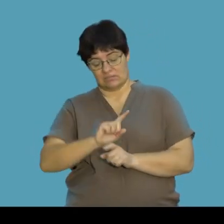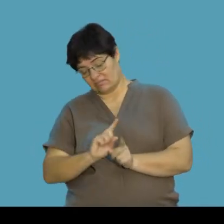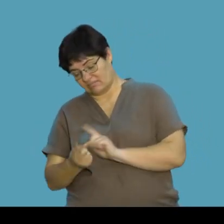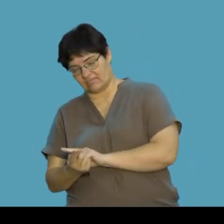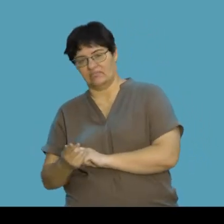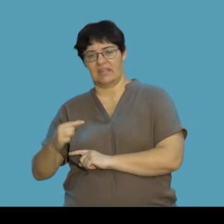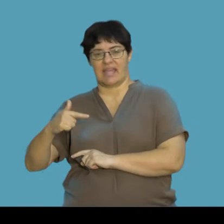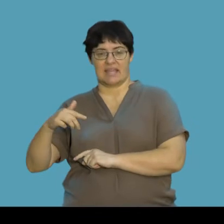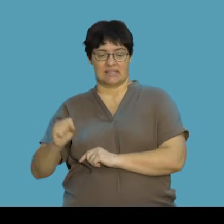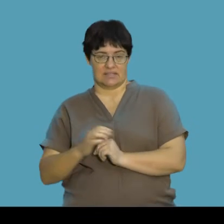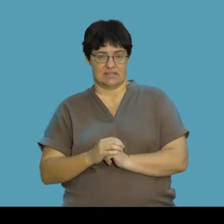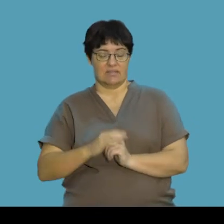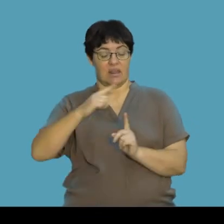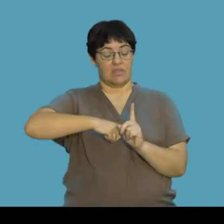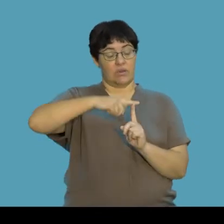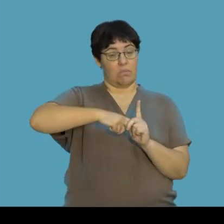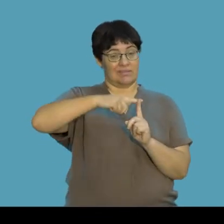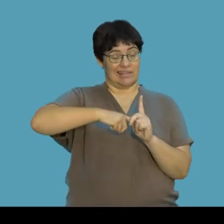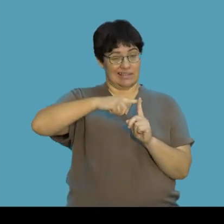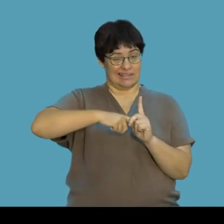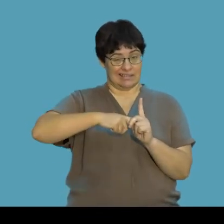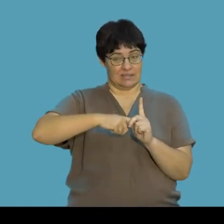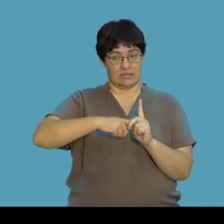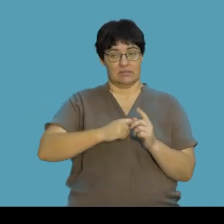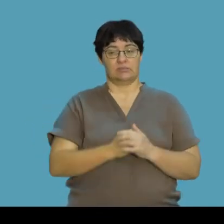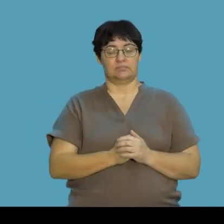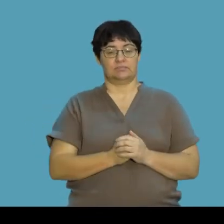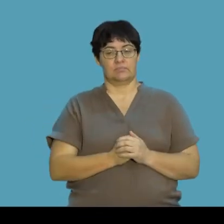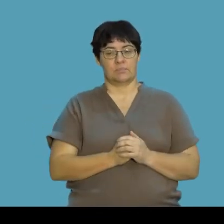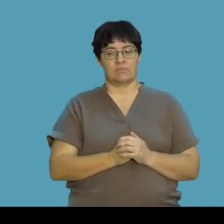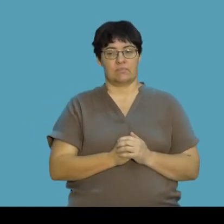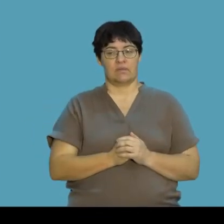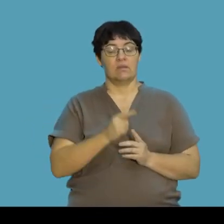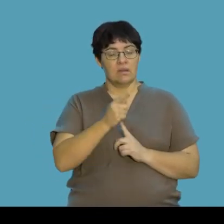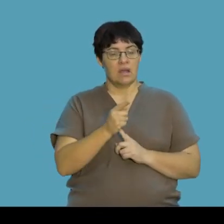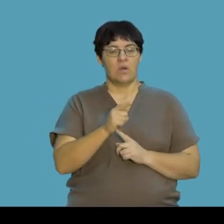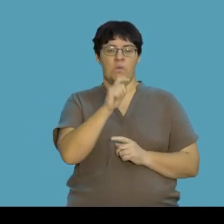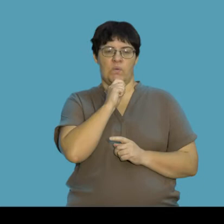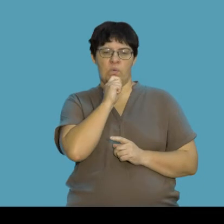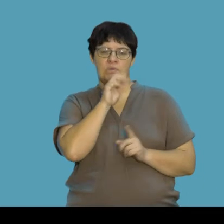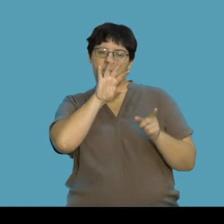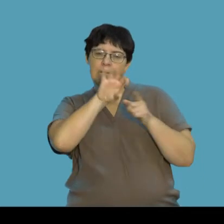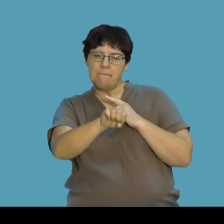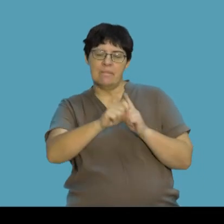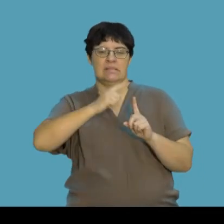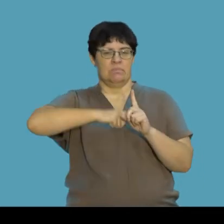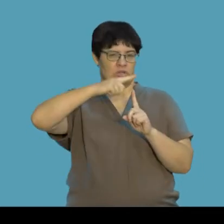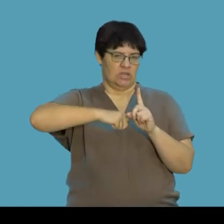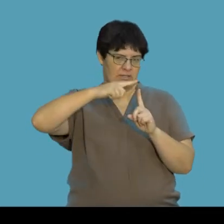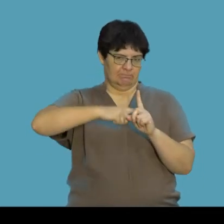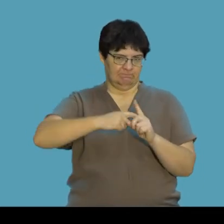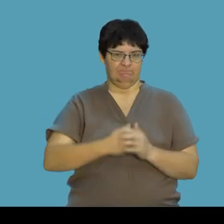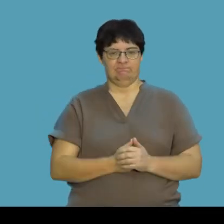a thermometer then is an instrument, all right, that we use to actually measure